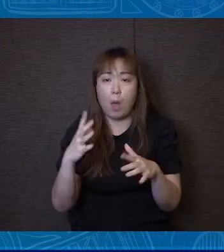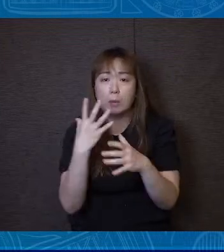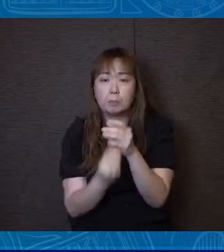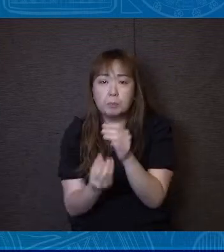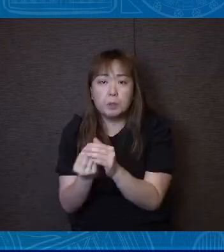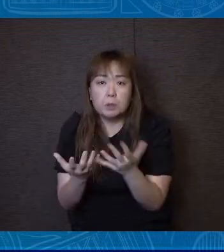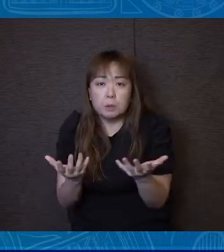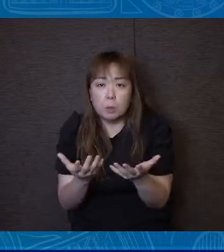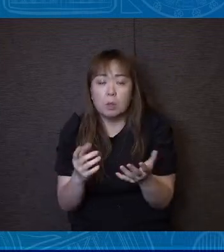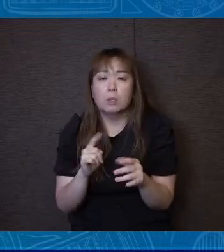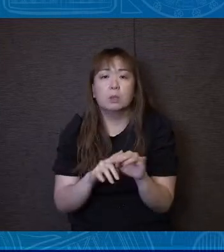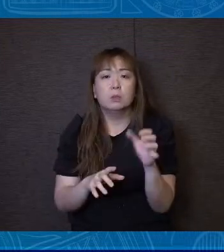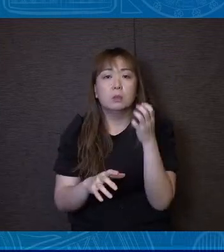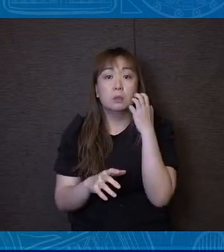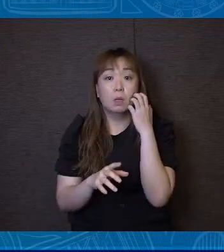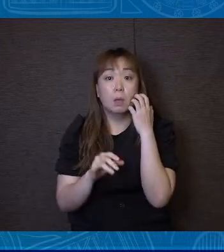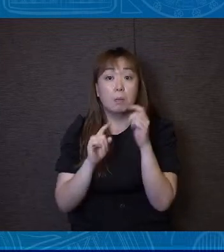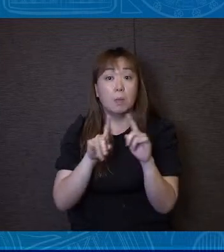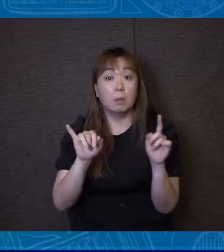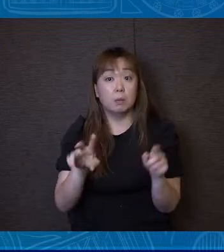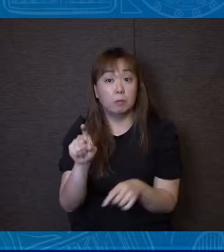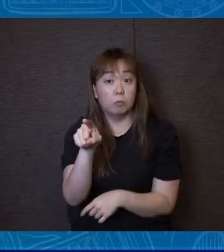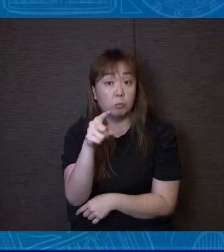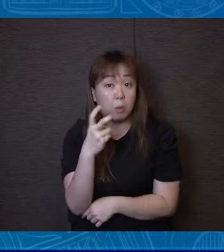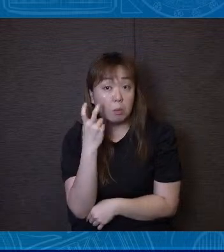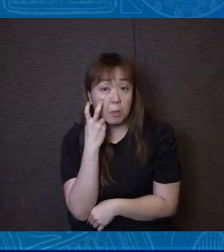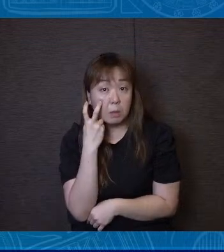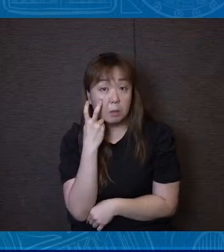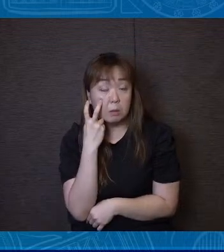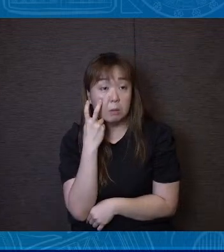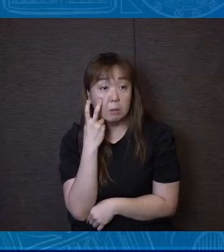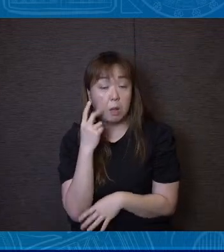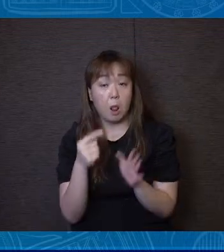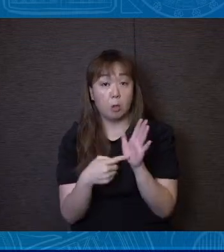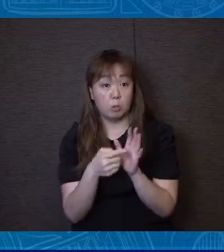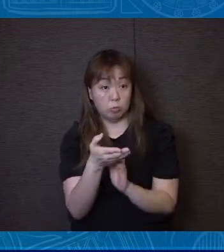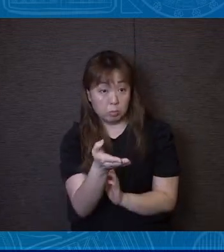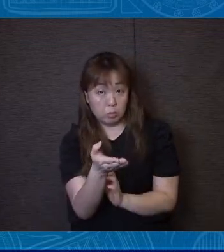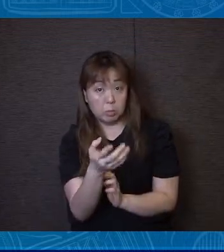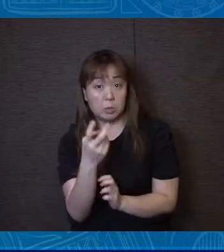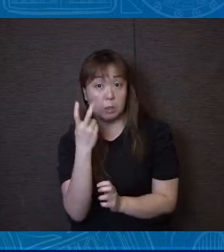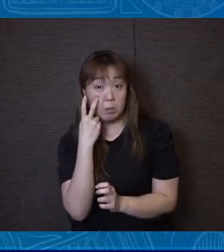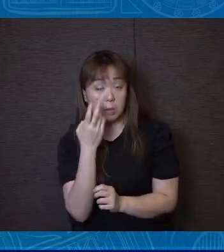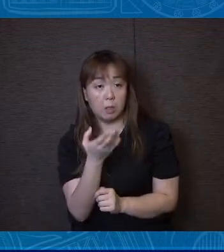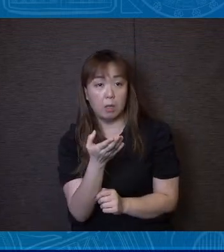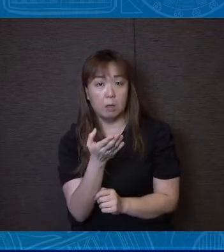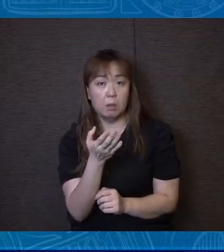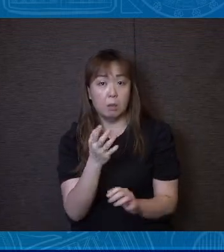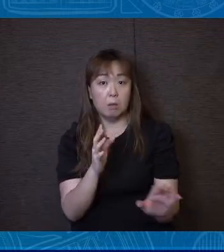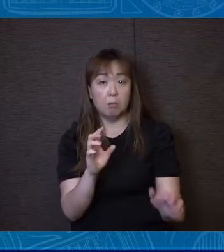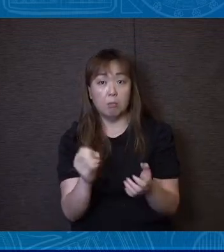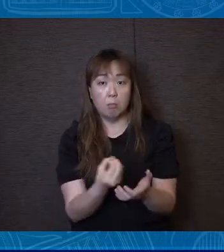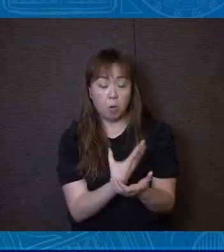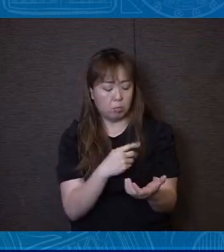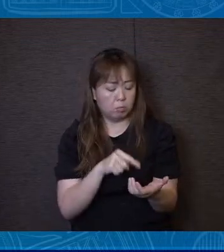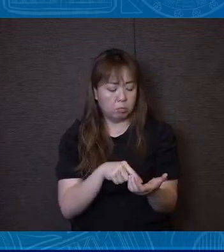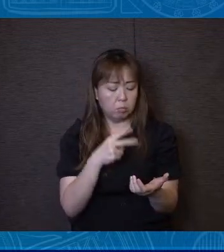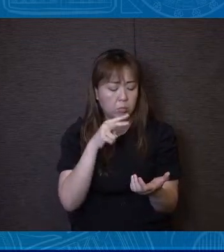broadcast, but if you have a visual impairment, like our friend here, you won't be able to read it. But